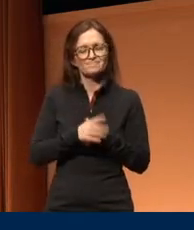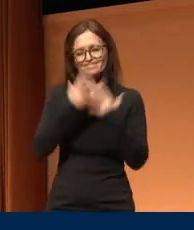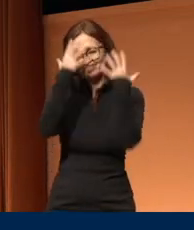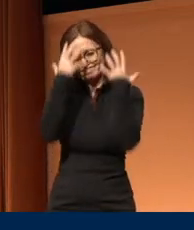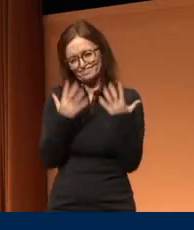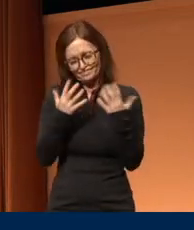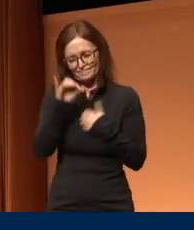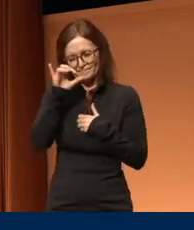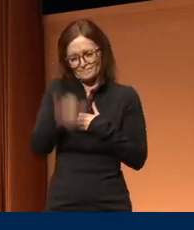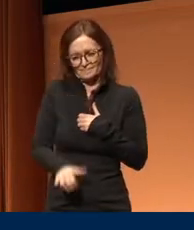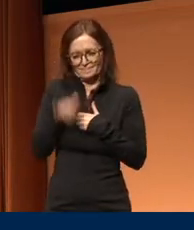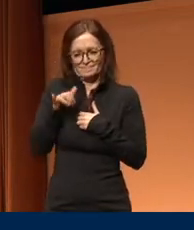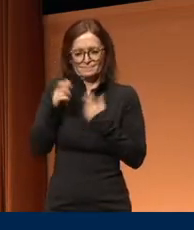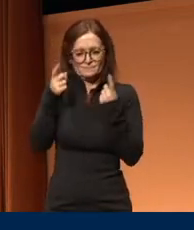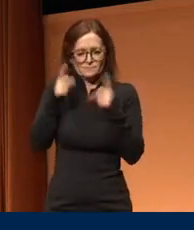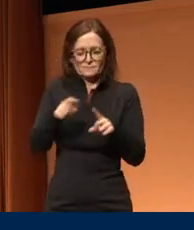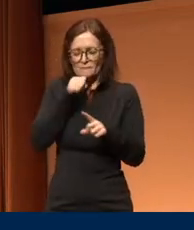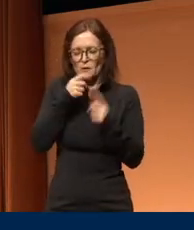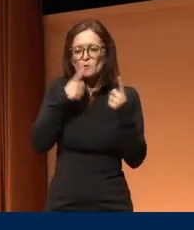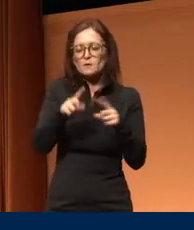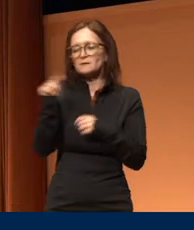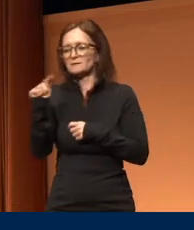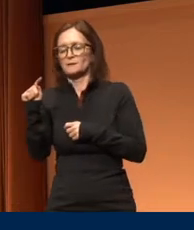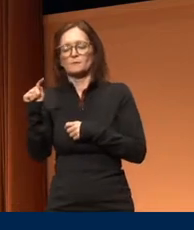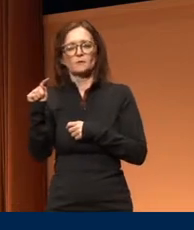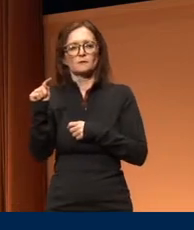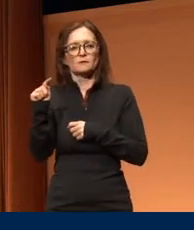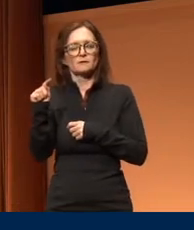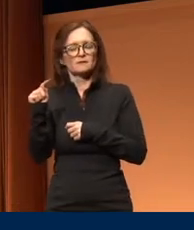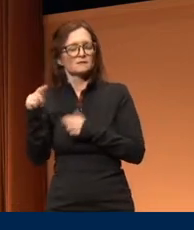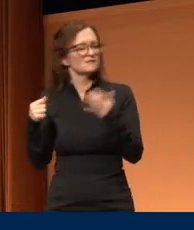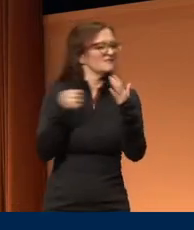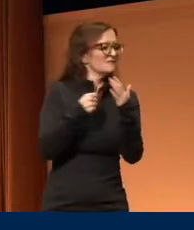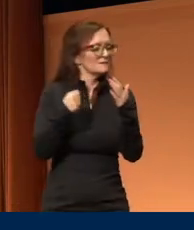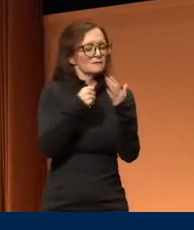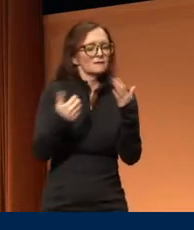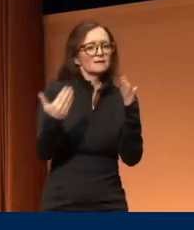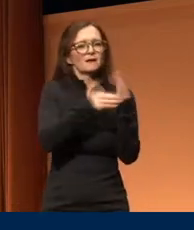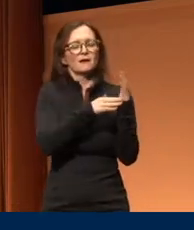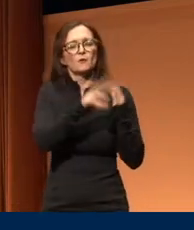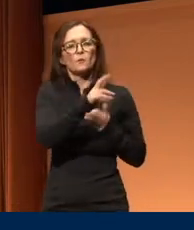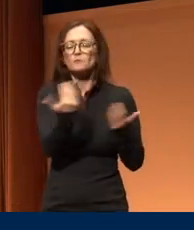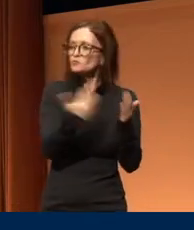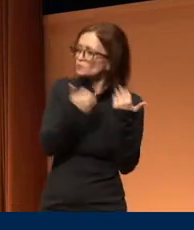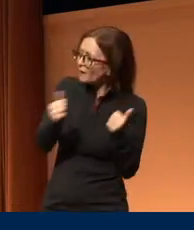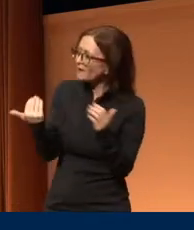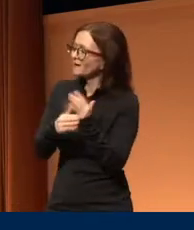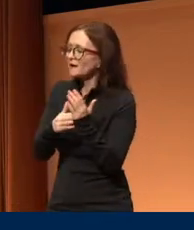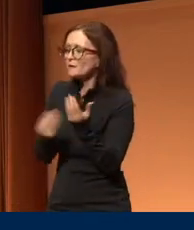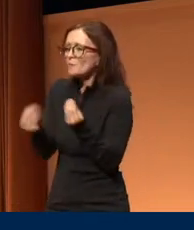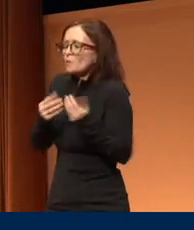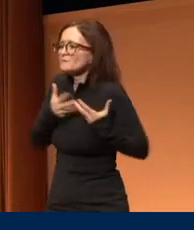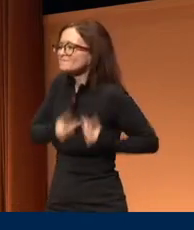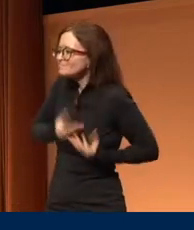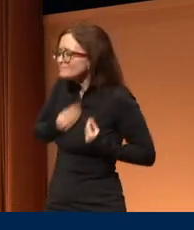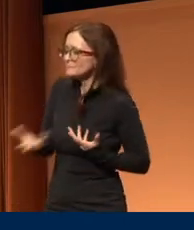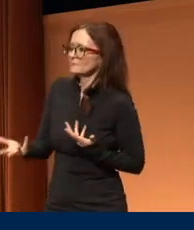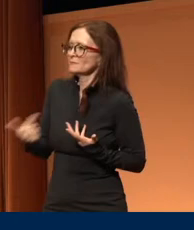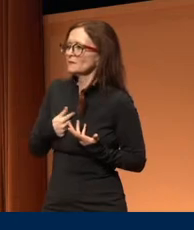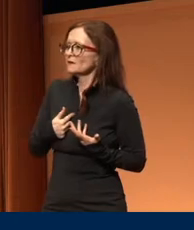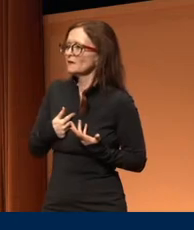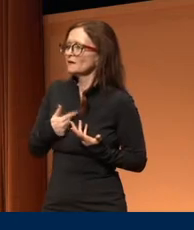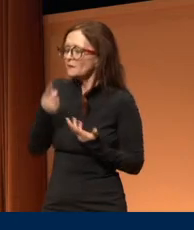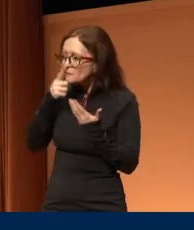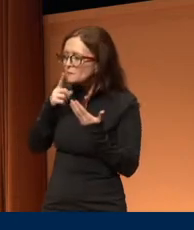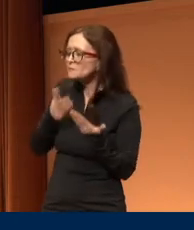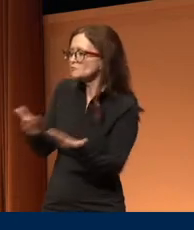Unfortunately, that first declaration does not work. Tybalt comes back charging. So Romeo tries again, even more effusively. "I do